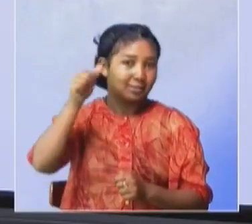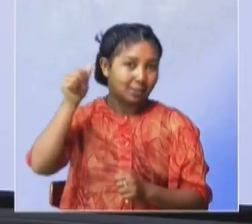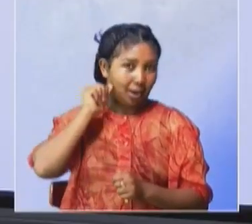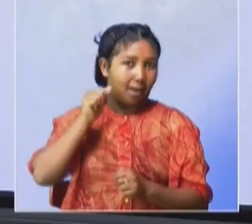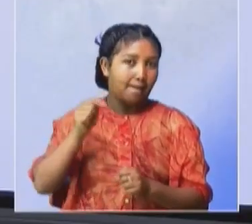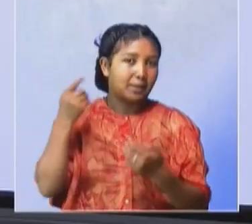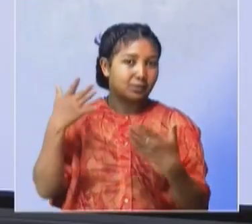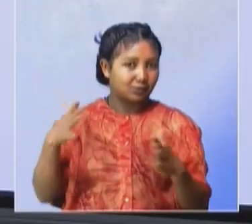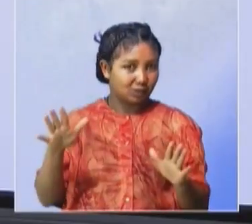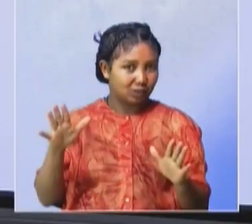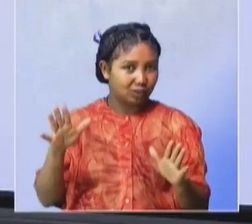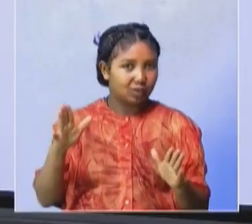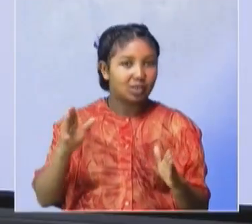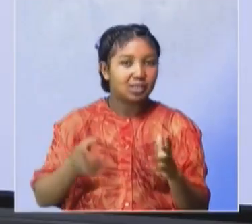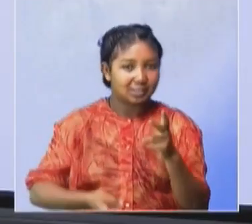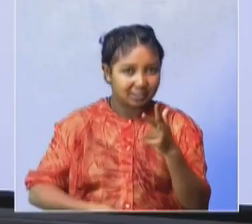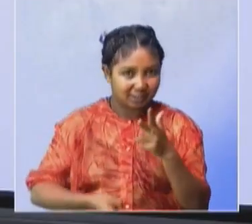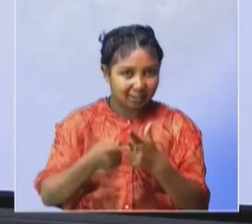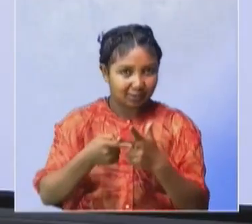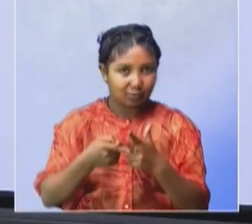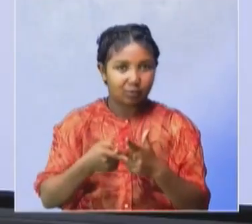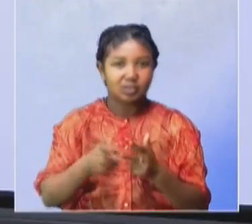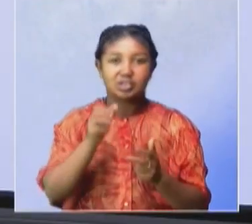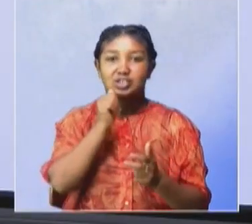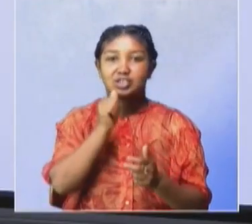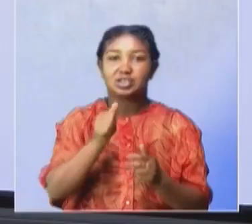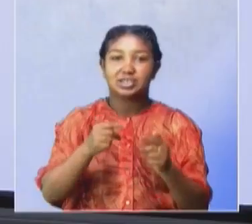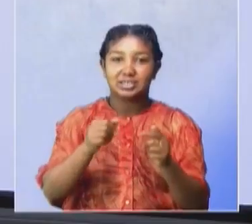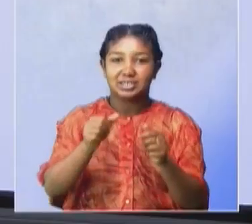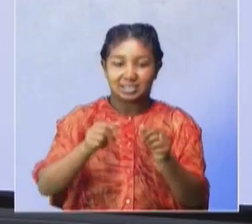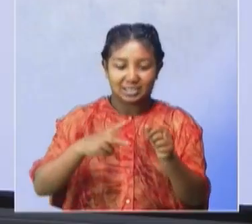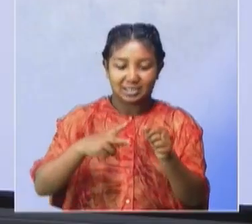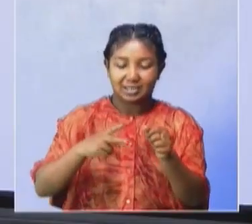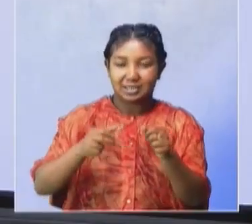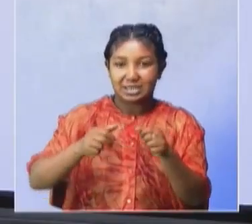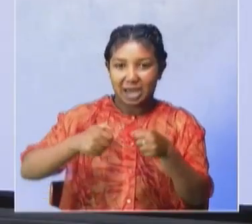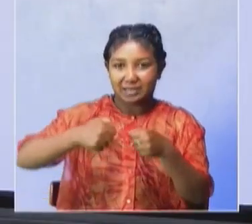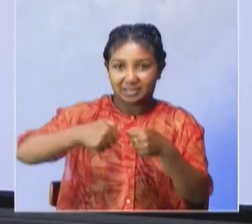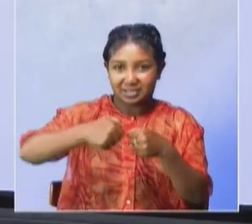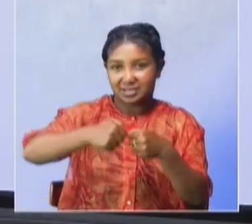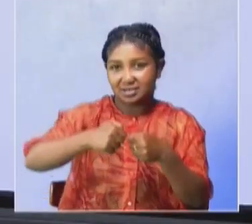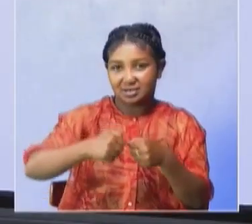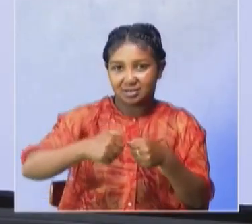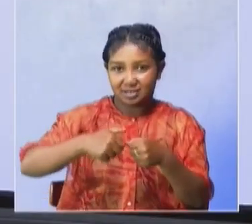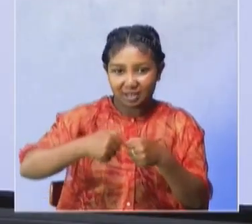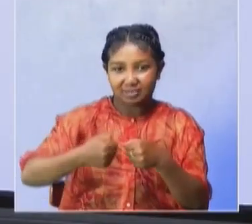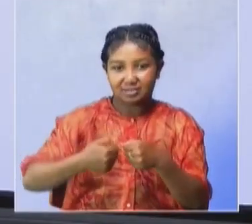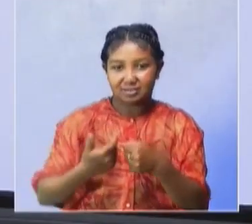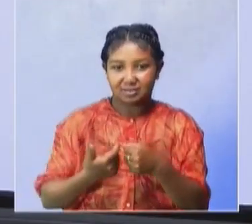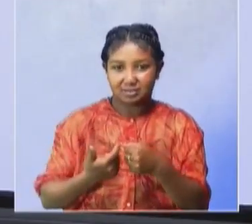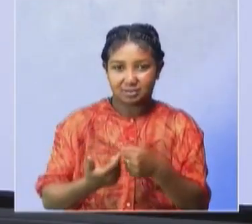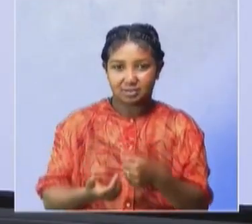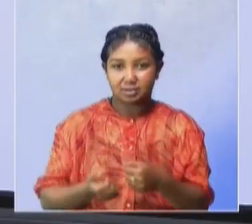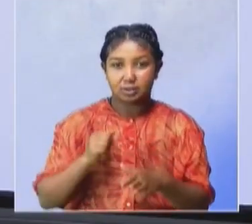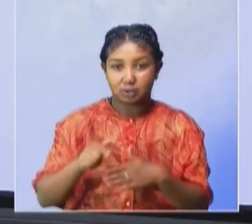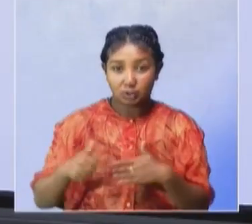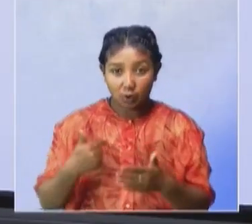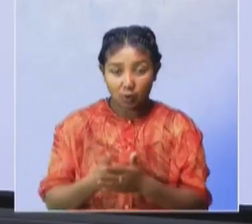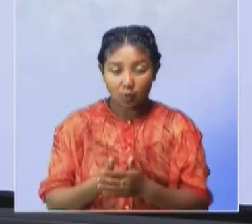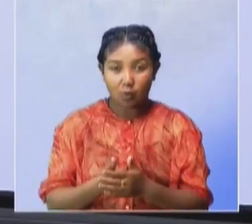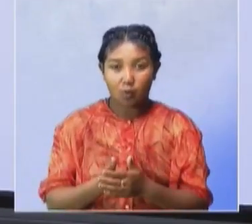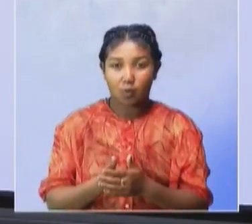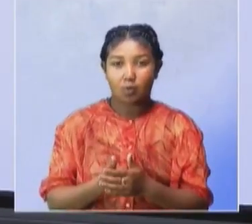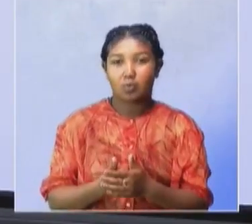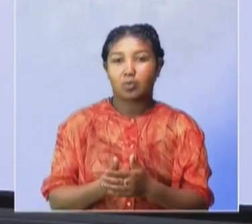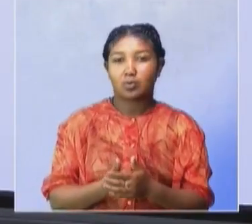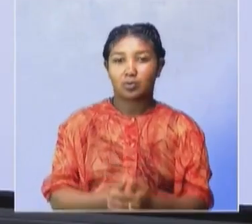already. Bravo, students. Let us continue. She cuts her nail. She cuts her nail. So